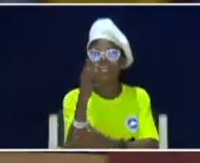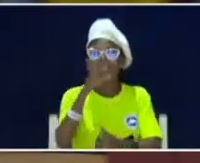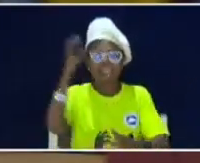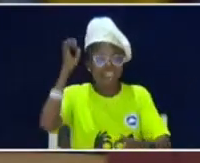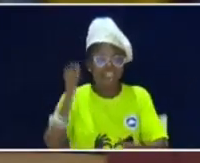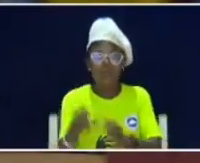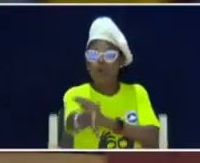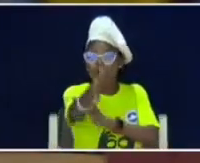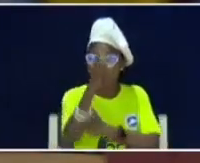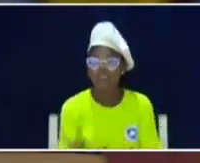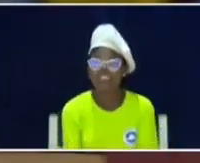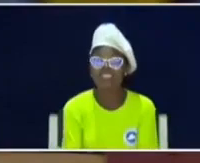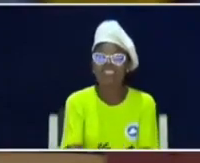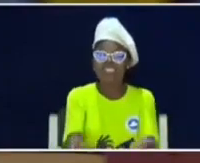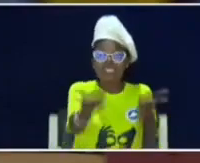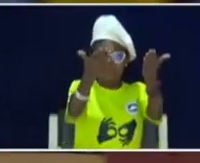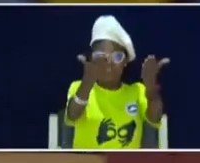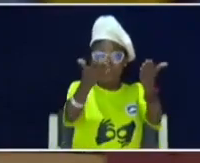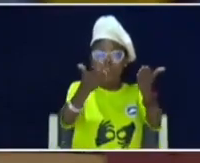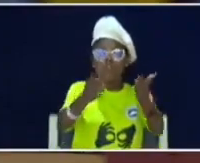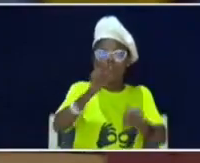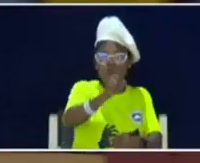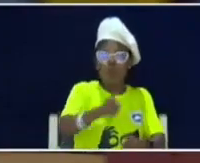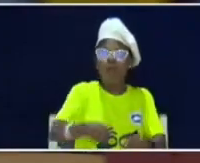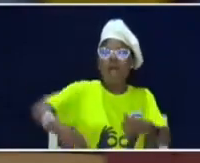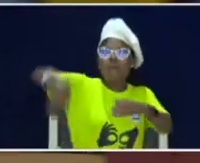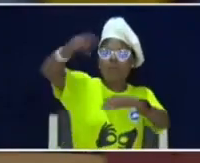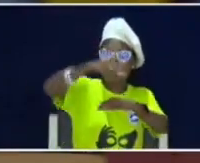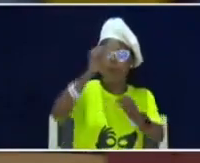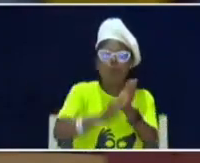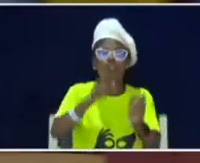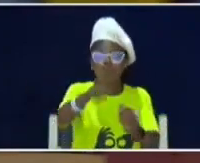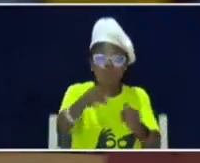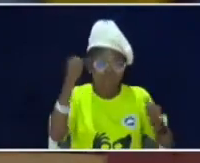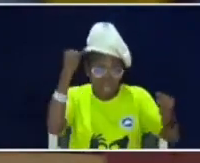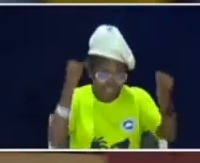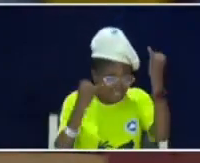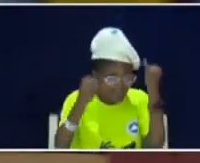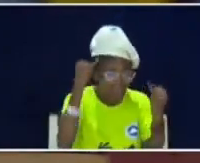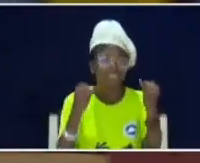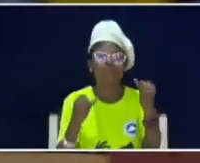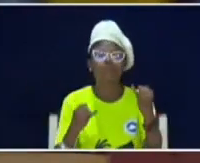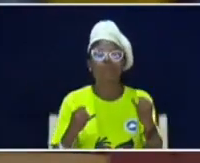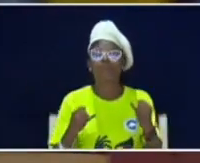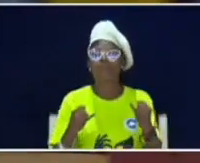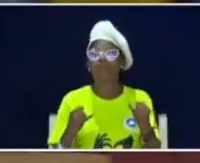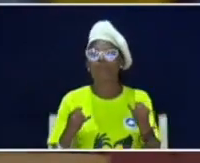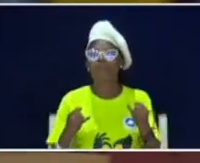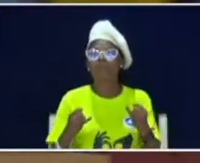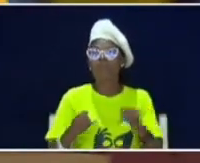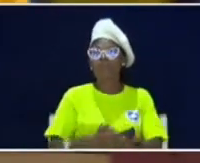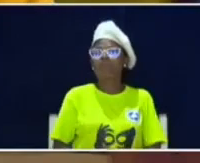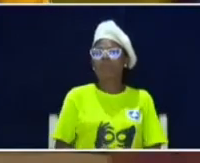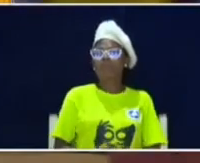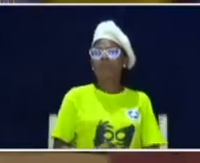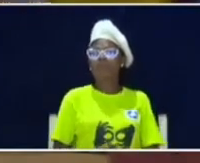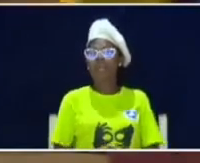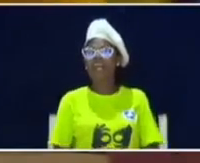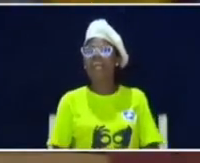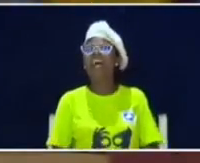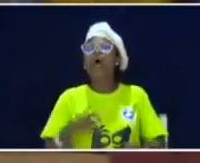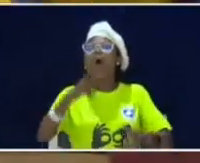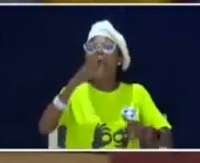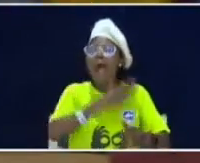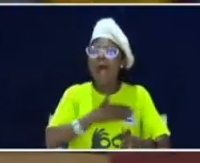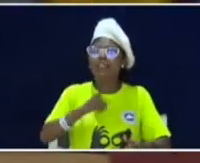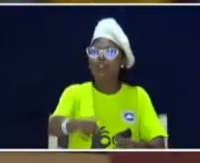you above what you can imagine. In Exodus chapter 19, verse 4, it says, and you